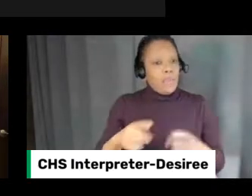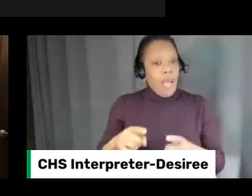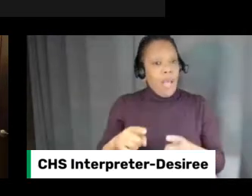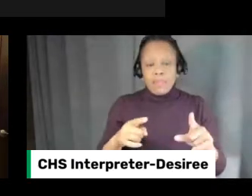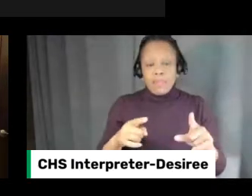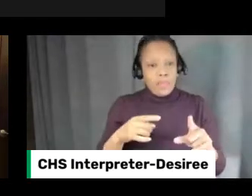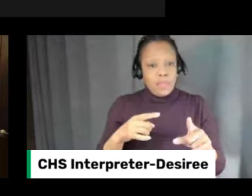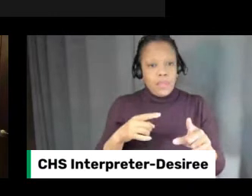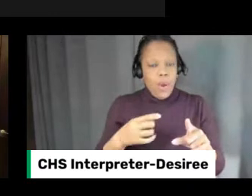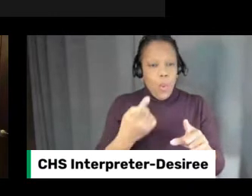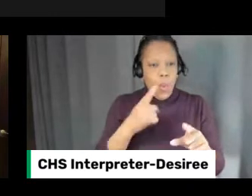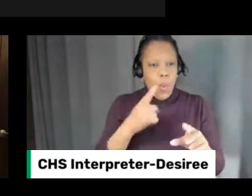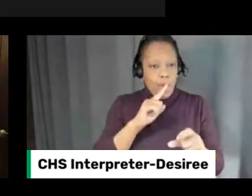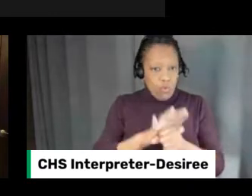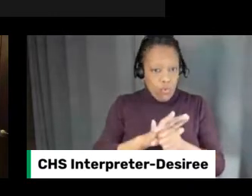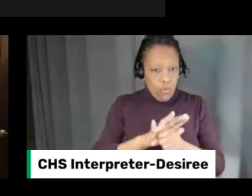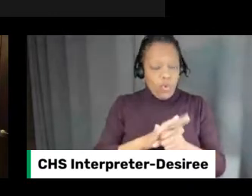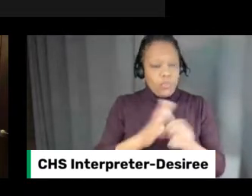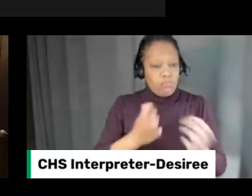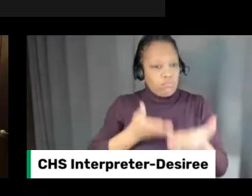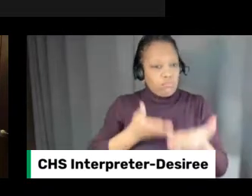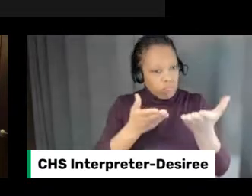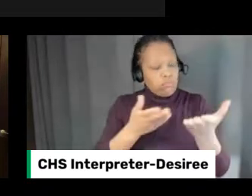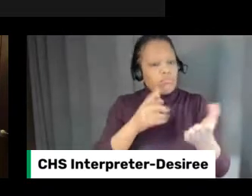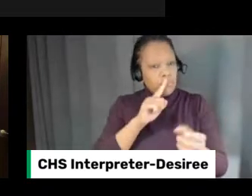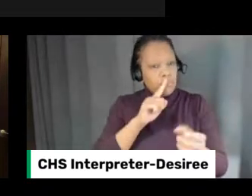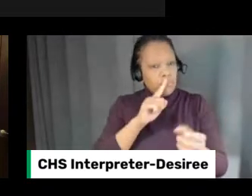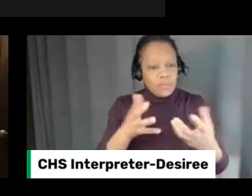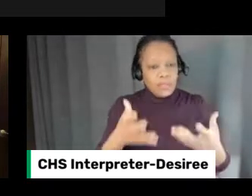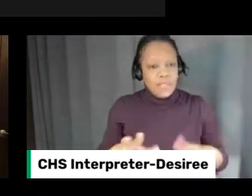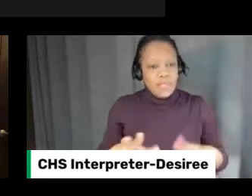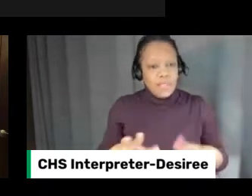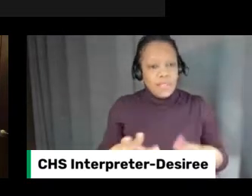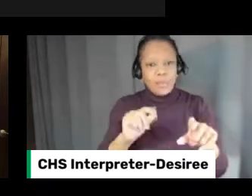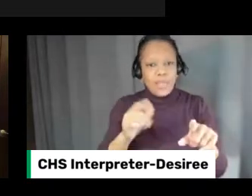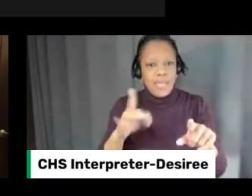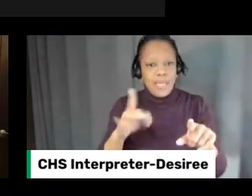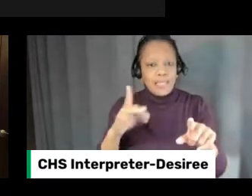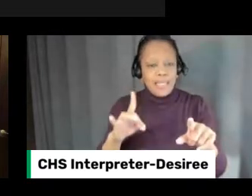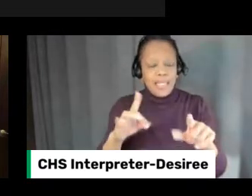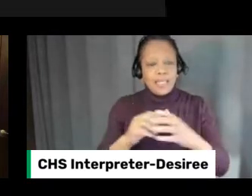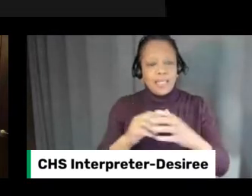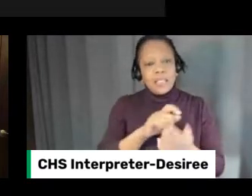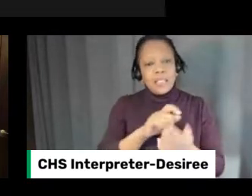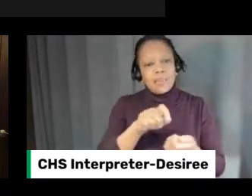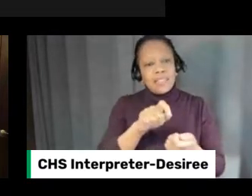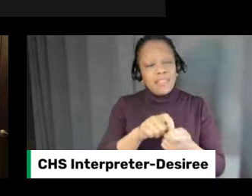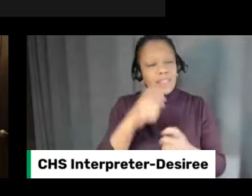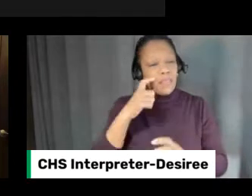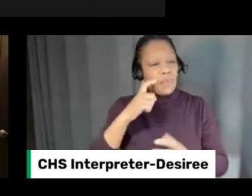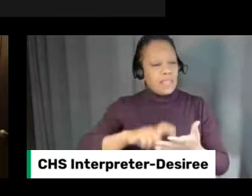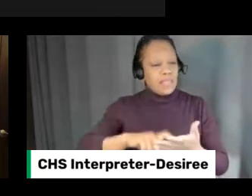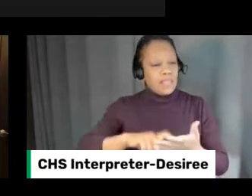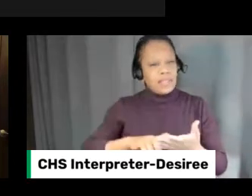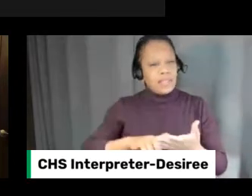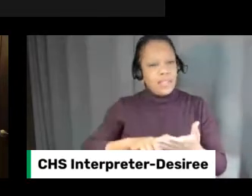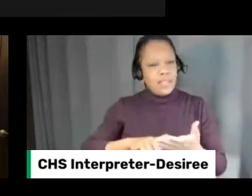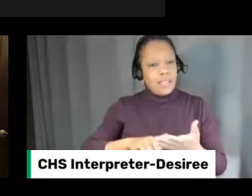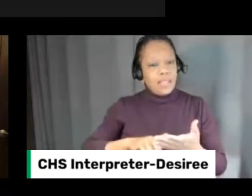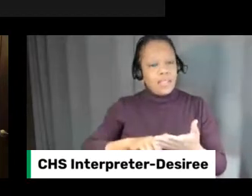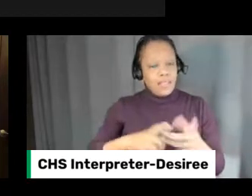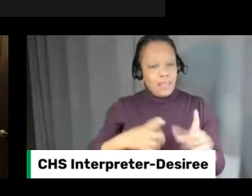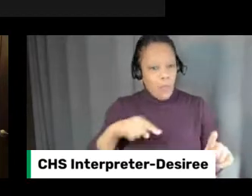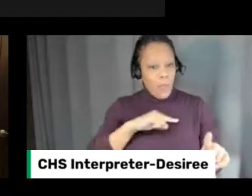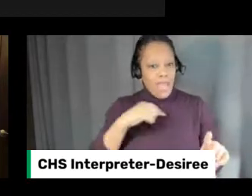of 2018 that specifically recognizes that we have specific impact, and